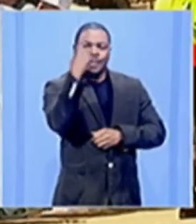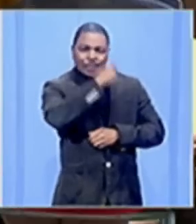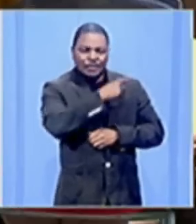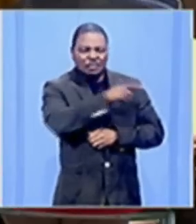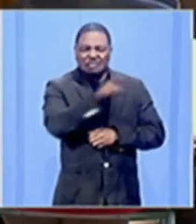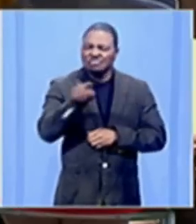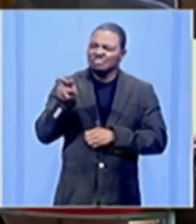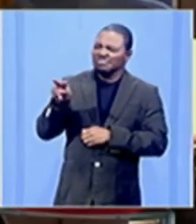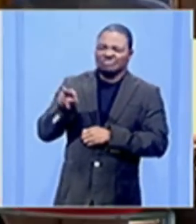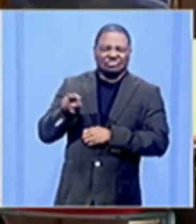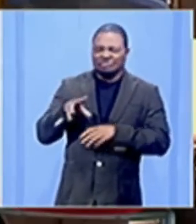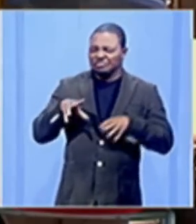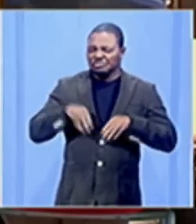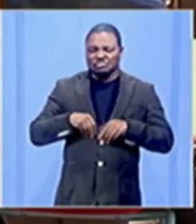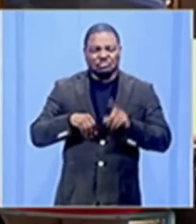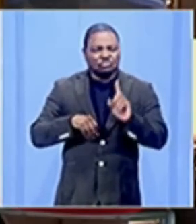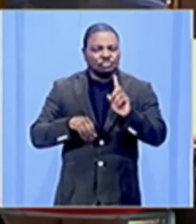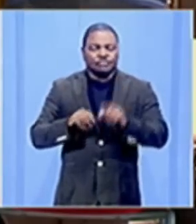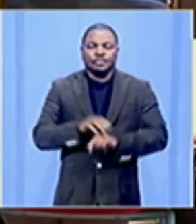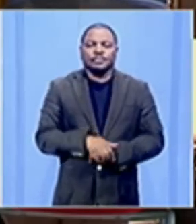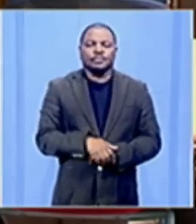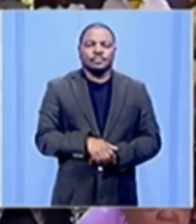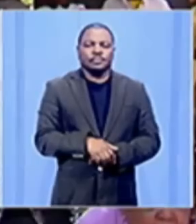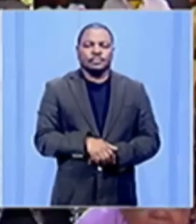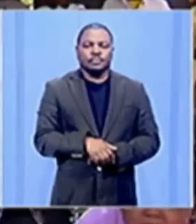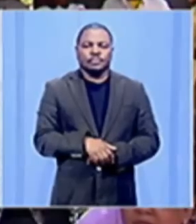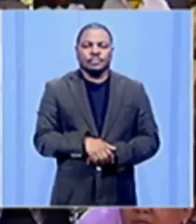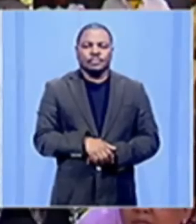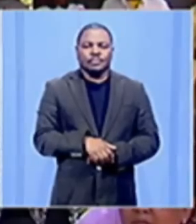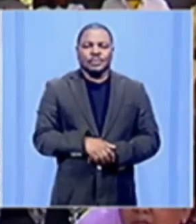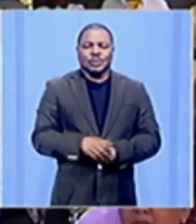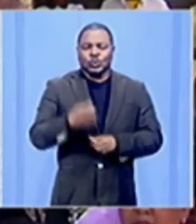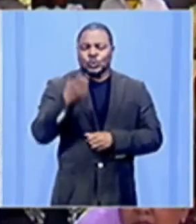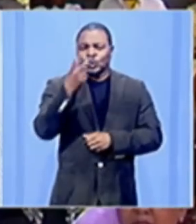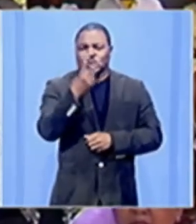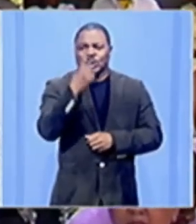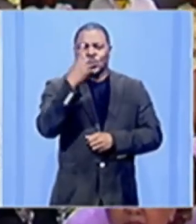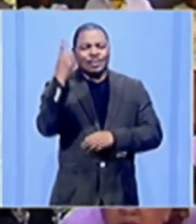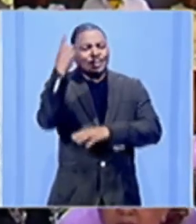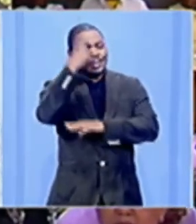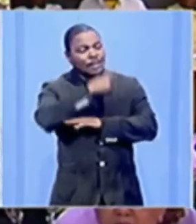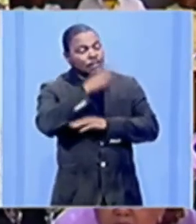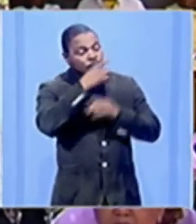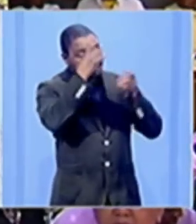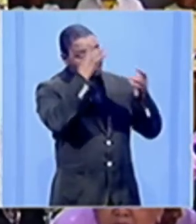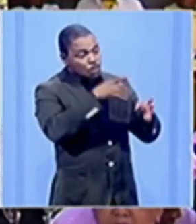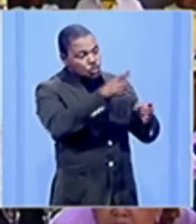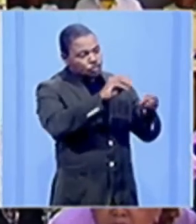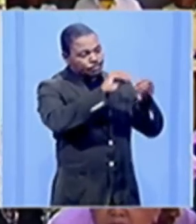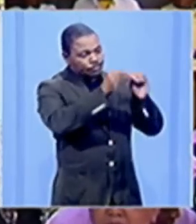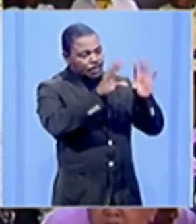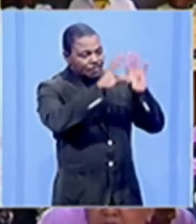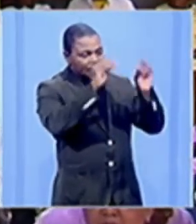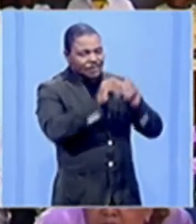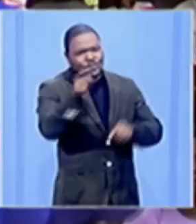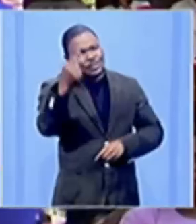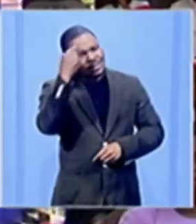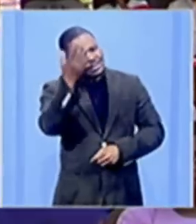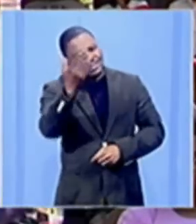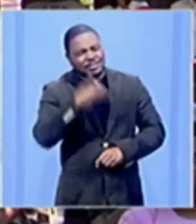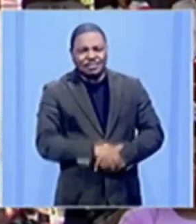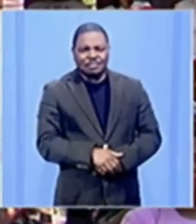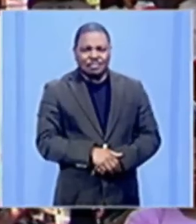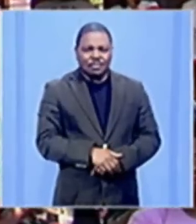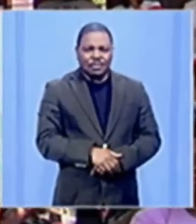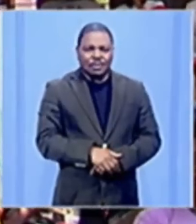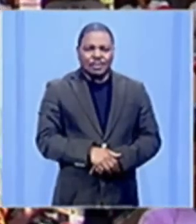nyaditswe thata ke baagi. Ba fiwa 21 days gore tsamayang lo itukisa. Just imagine. O ka